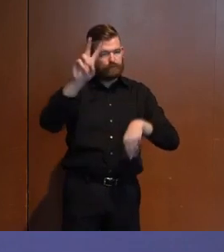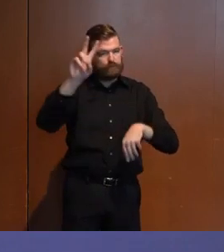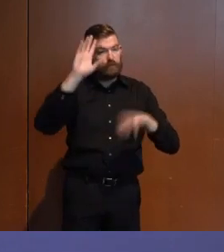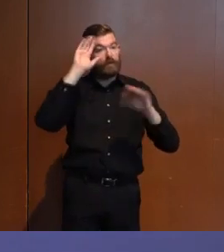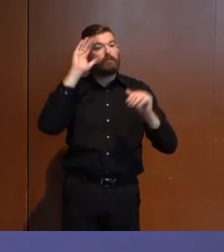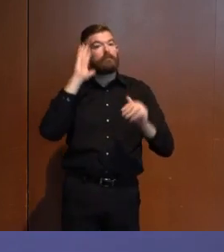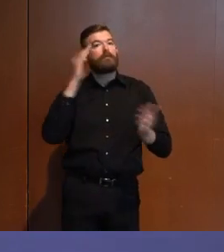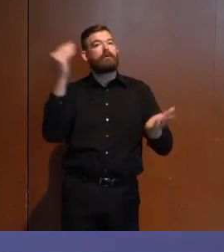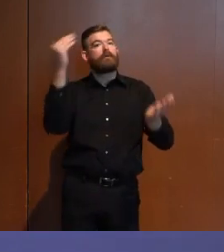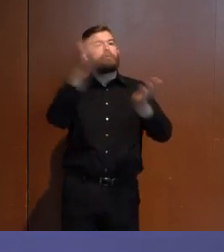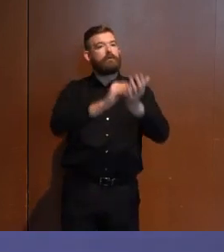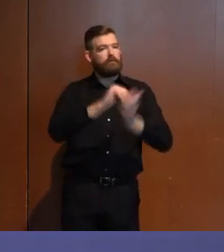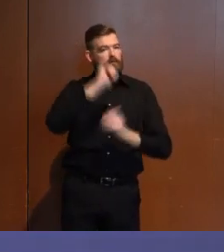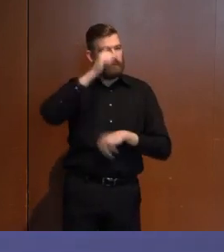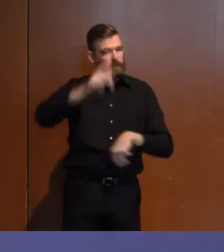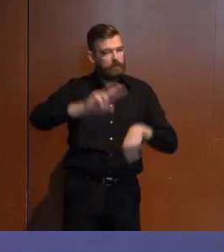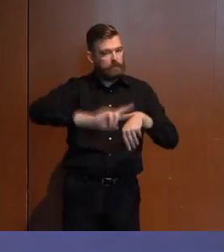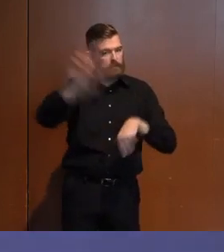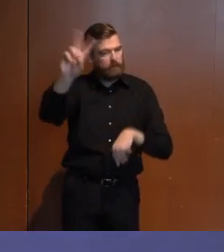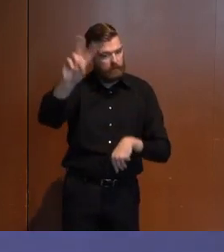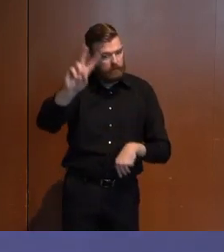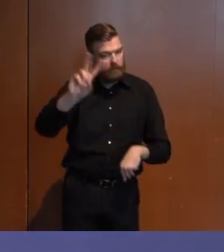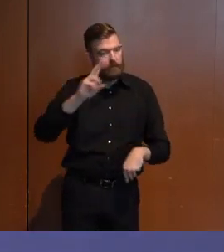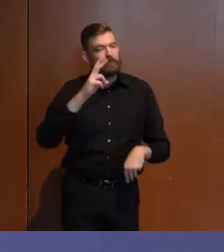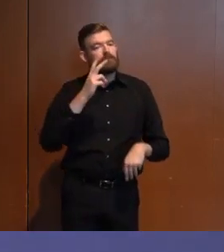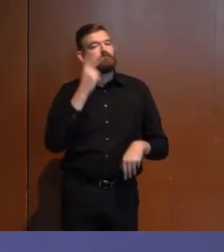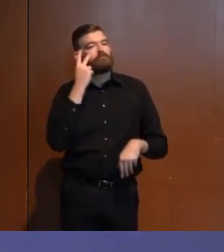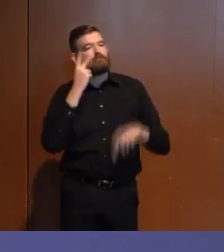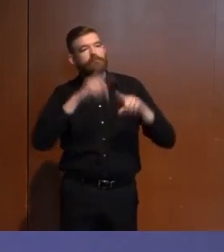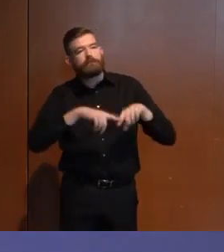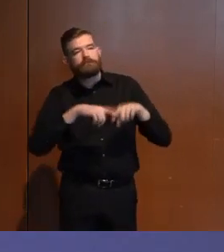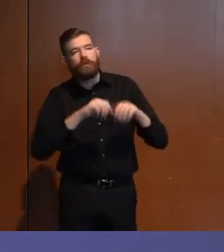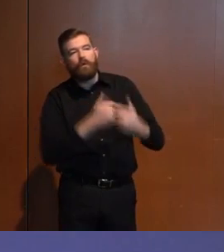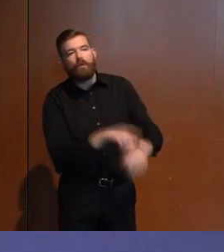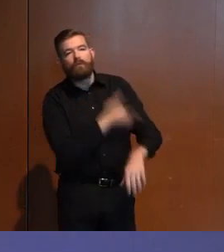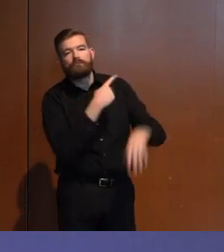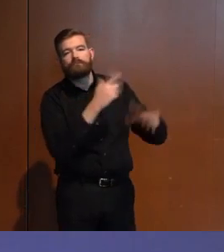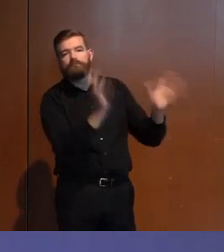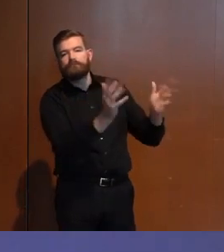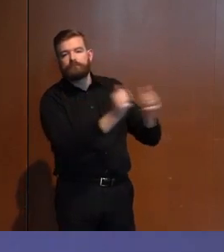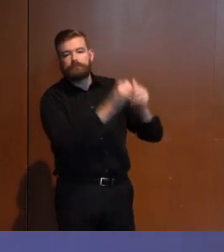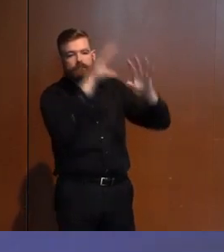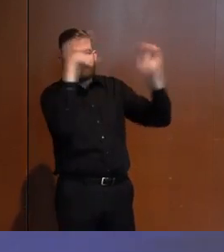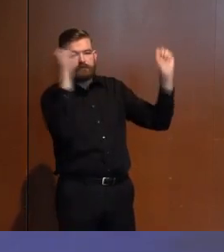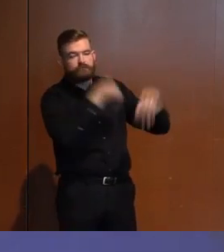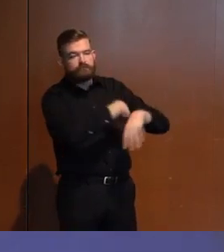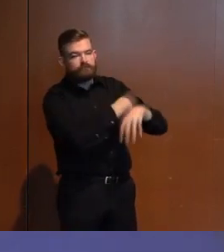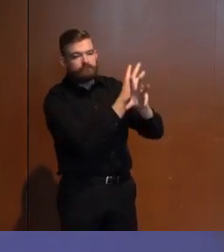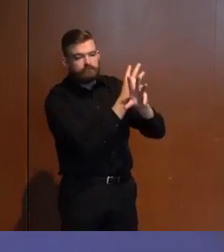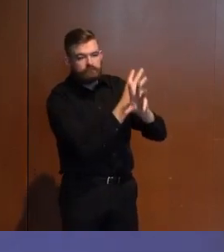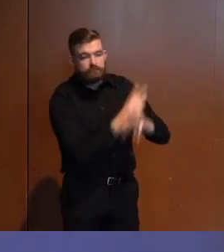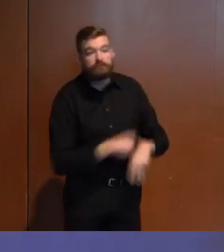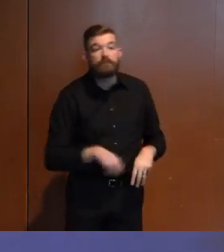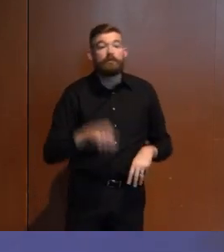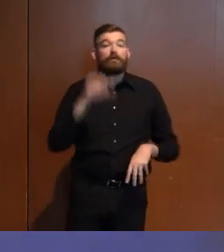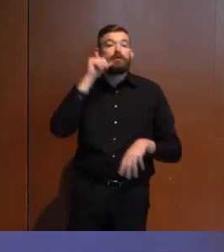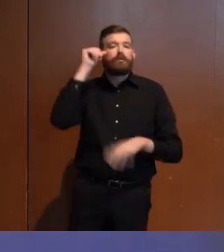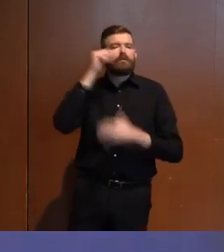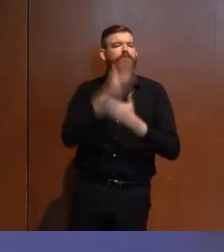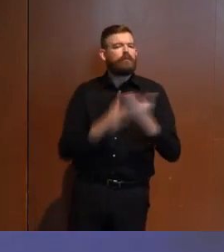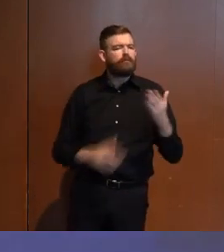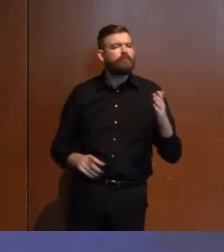couple of things. There were a couple of things that came out yesterday that sort of were constant themes, one of which we just discussed,